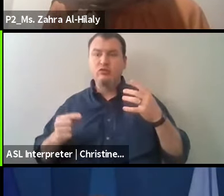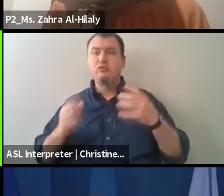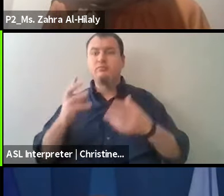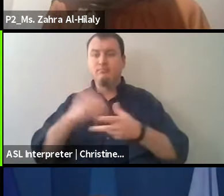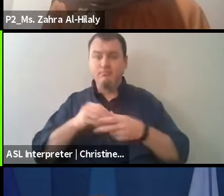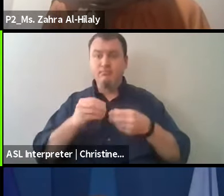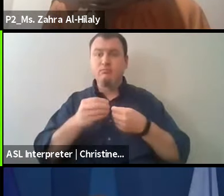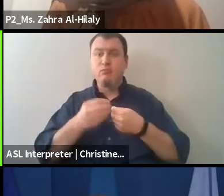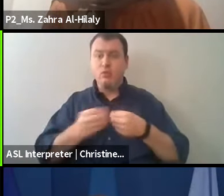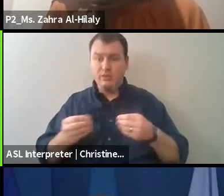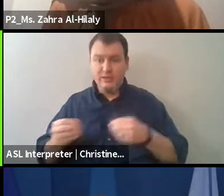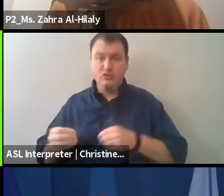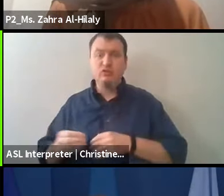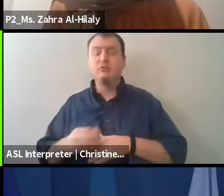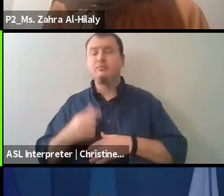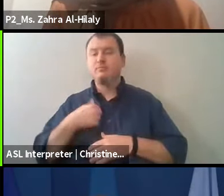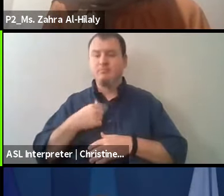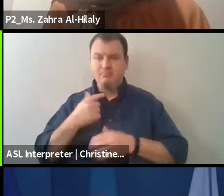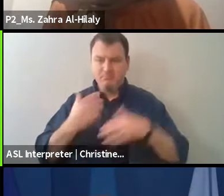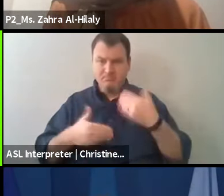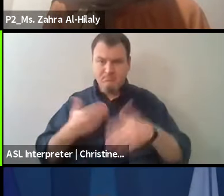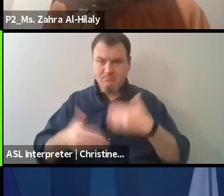organizations. And I'm going to move straight into